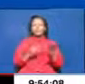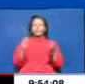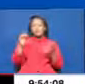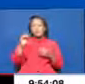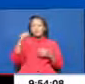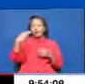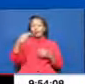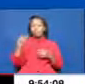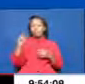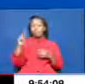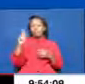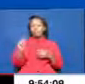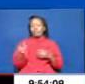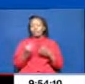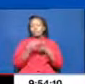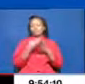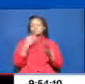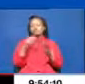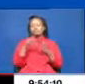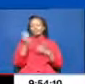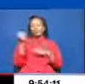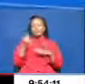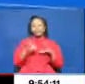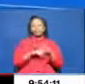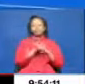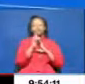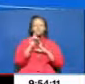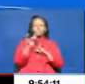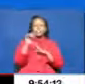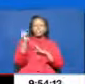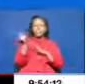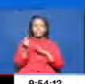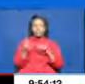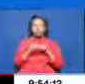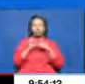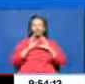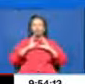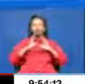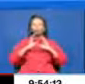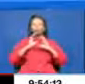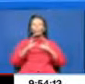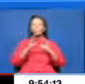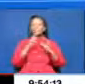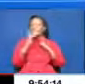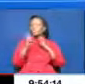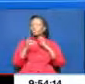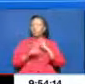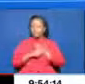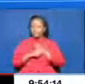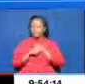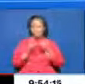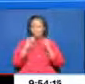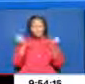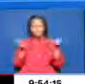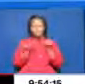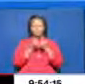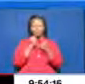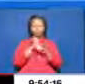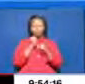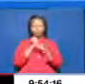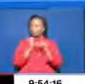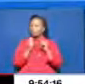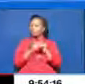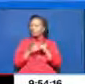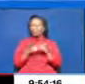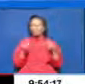scored a consolation goal for Kenya, with coach Jacqueline exuding confidence that the team will perform exemplary well during